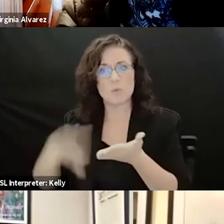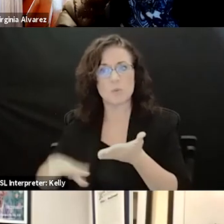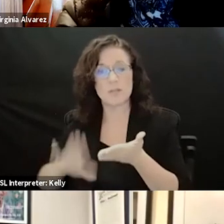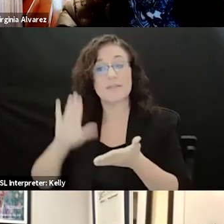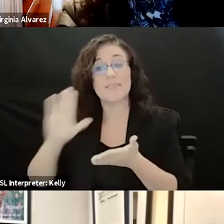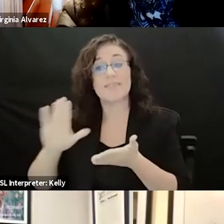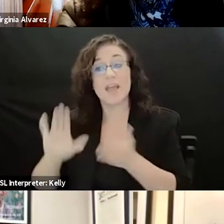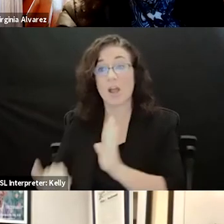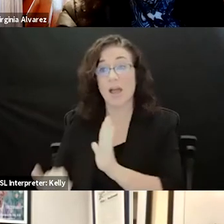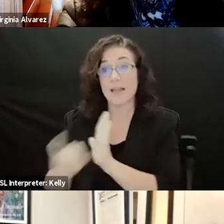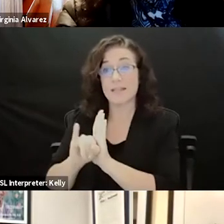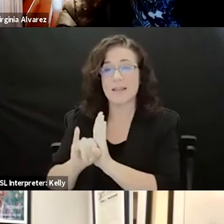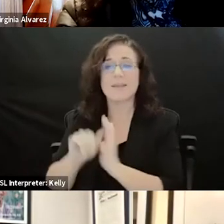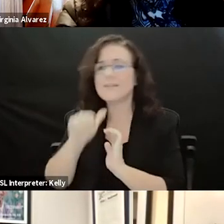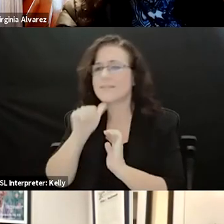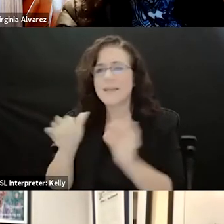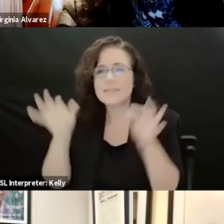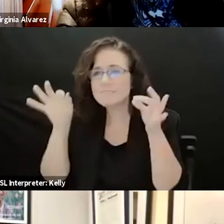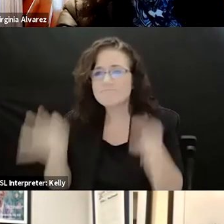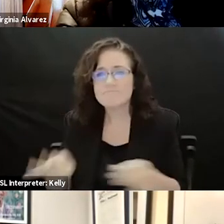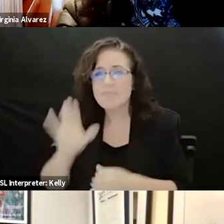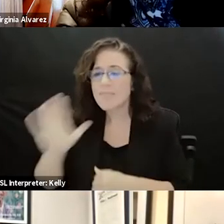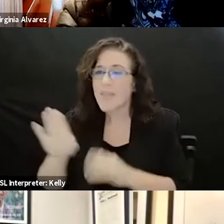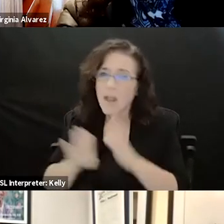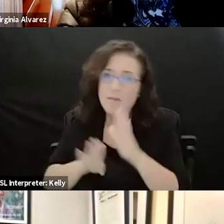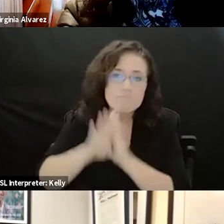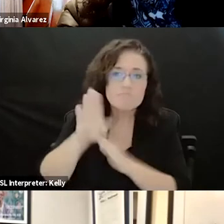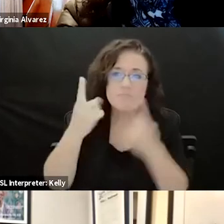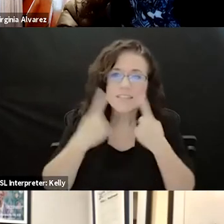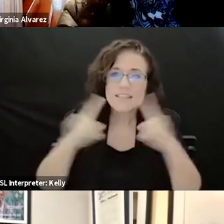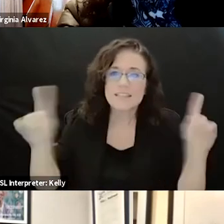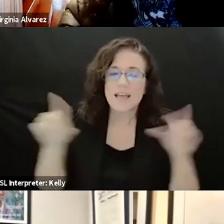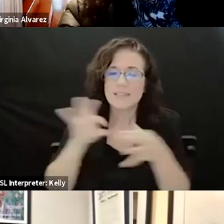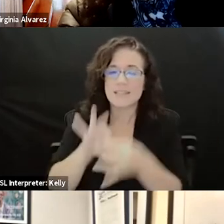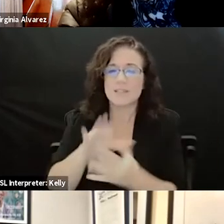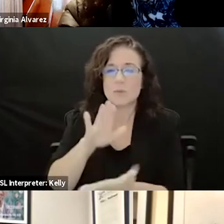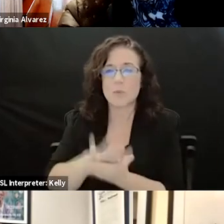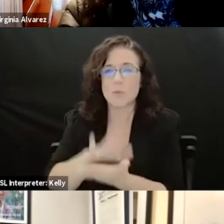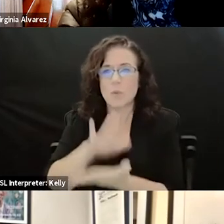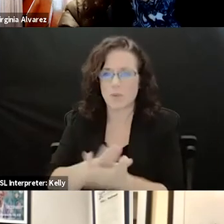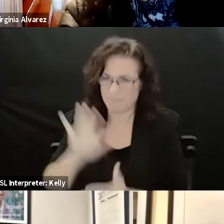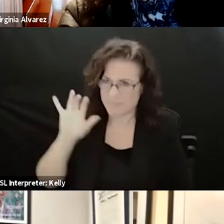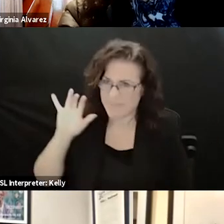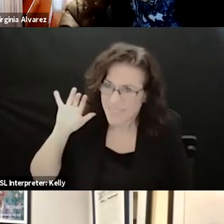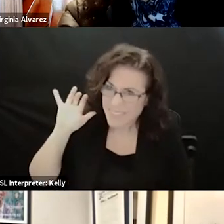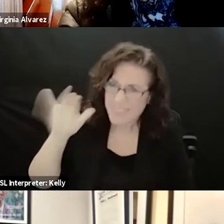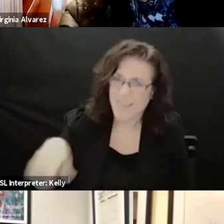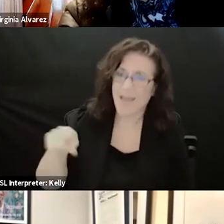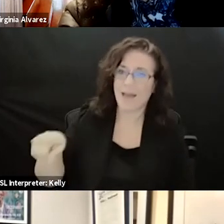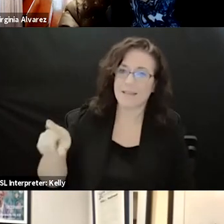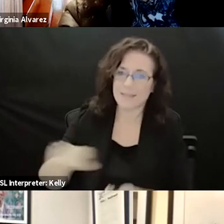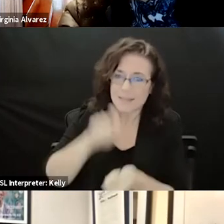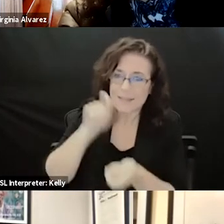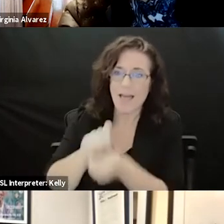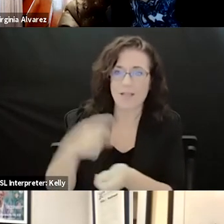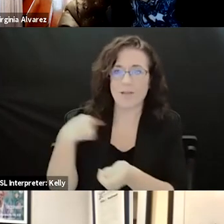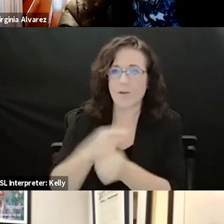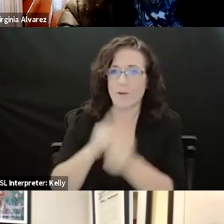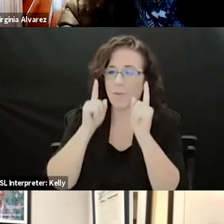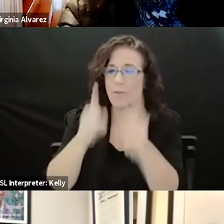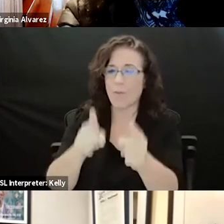their success in school and that's what we are about that's what santa barbara unified is